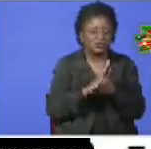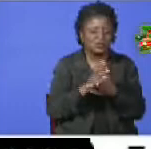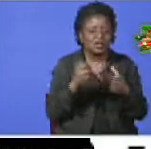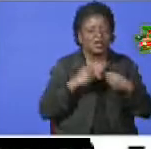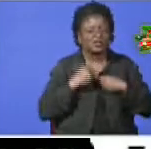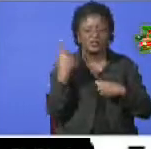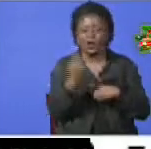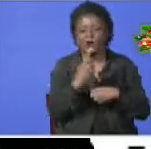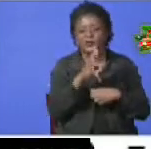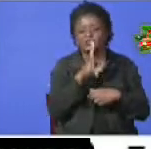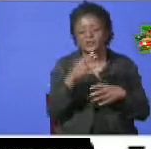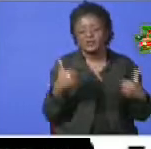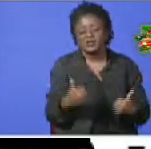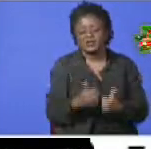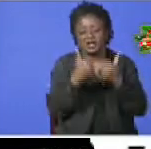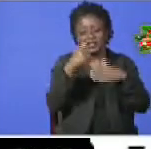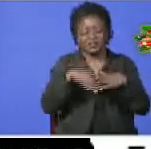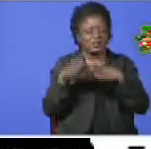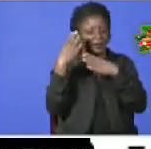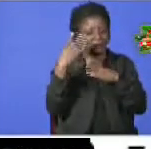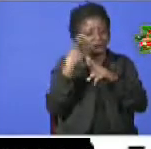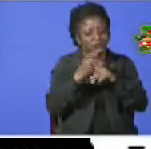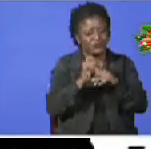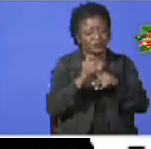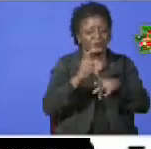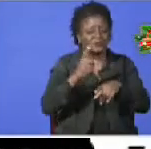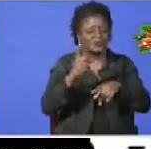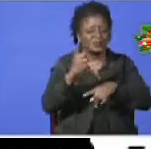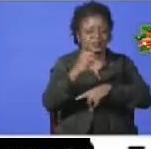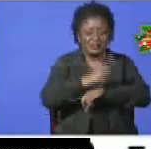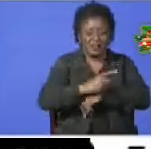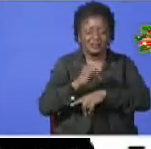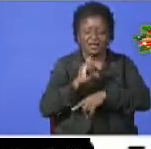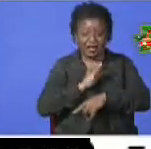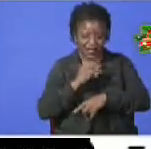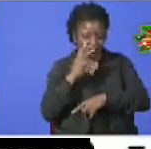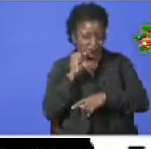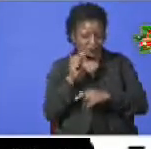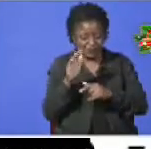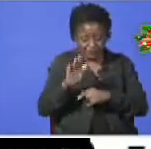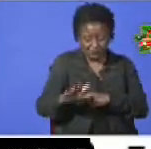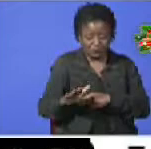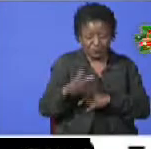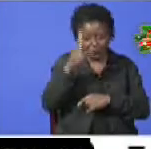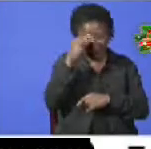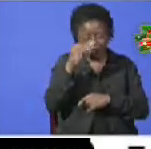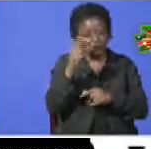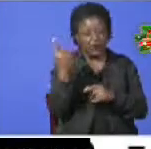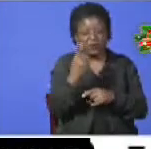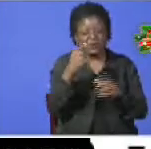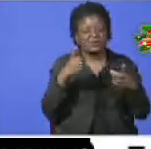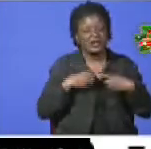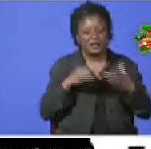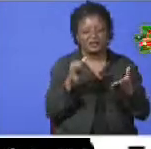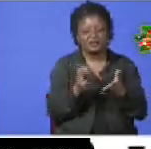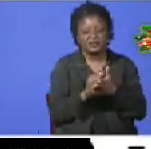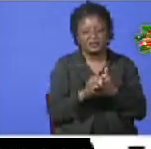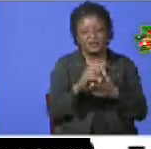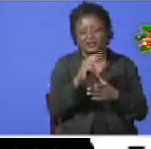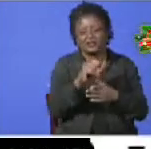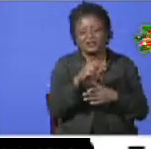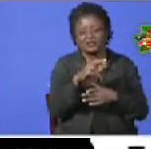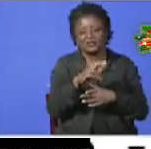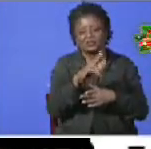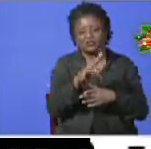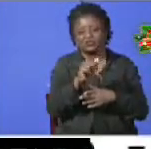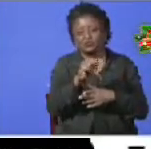when I was a little boy, we have had an issue with truancy. And we have consistently had about 10% of our students who don't